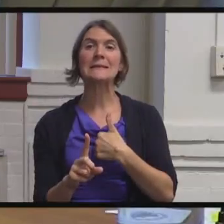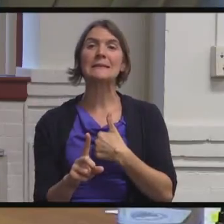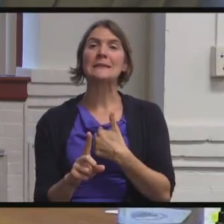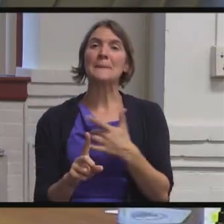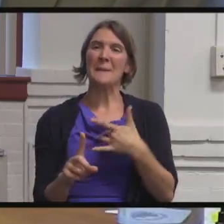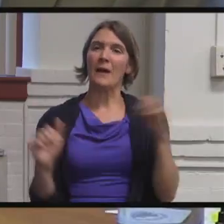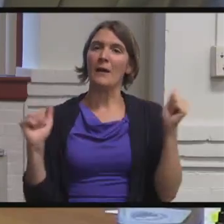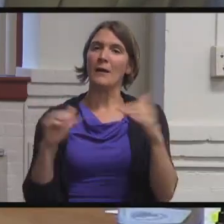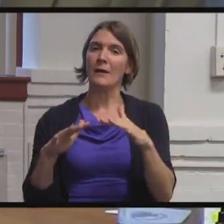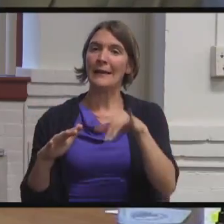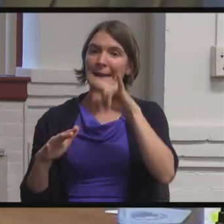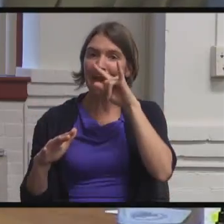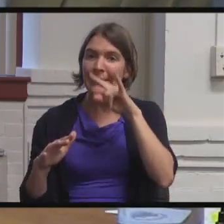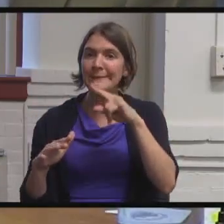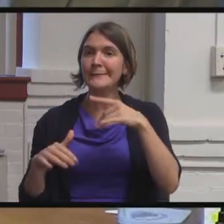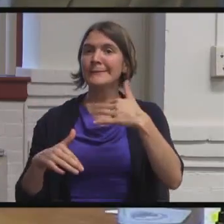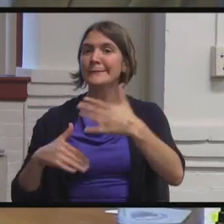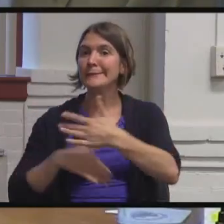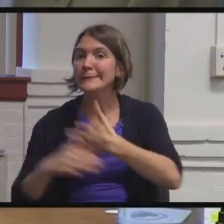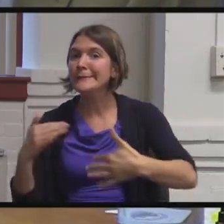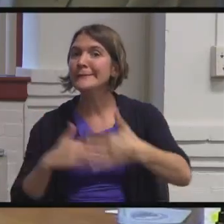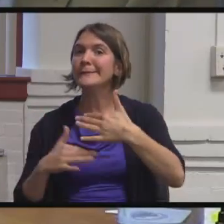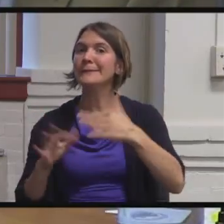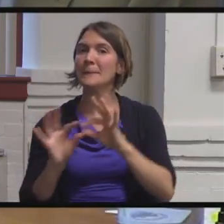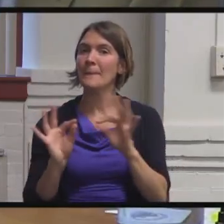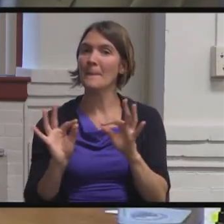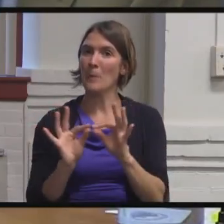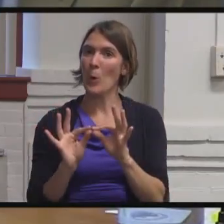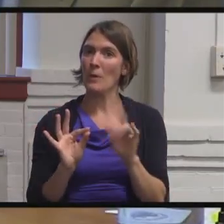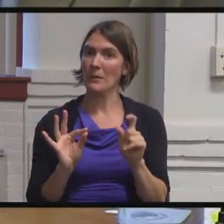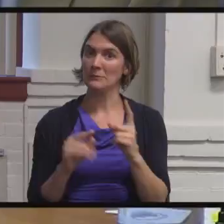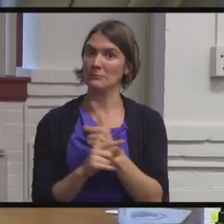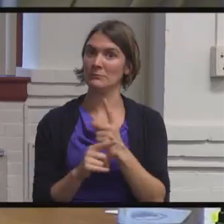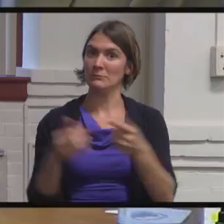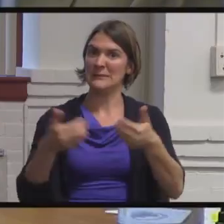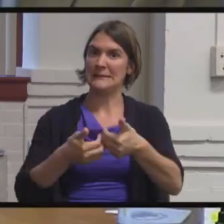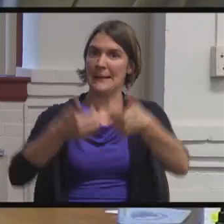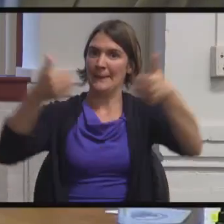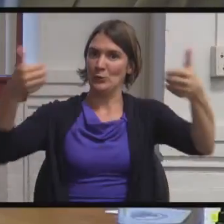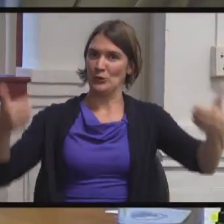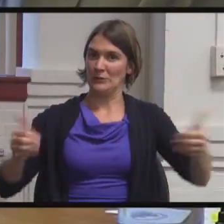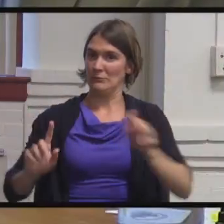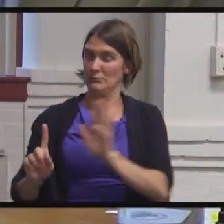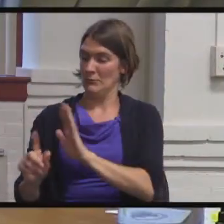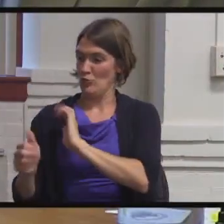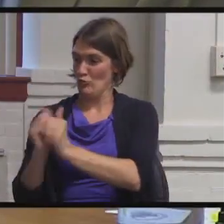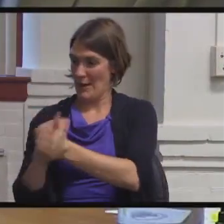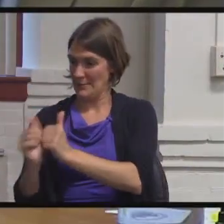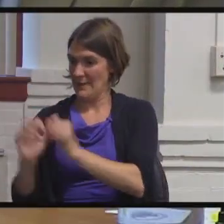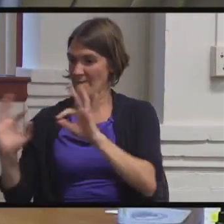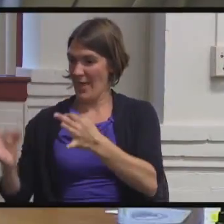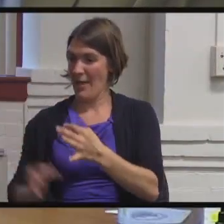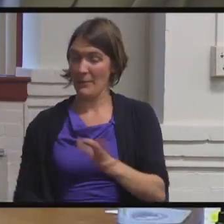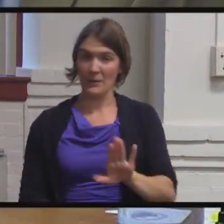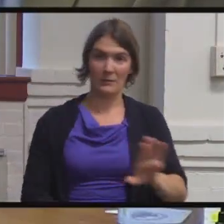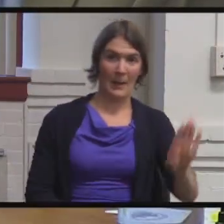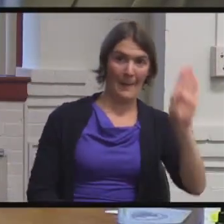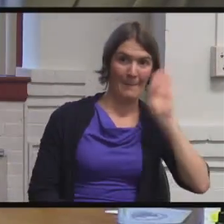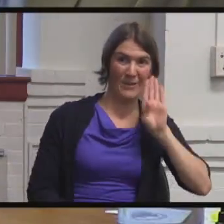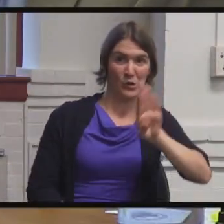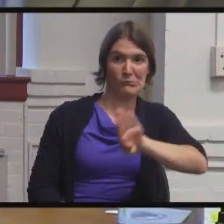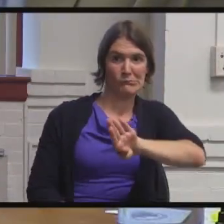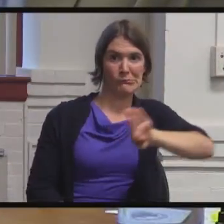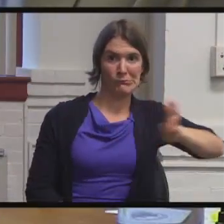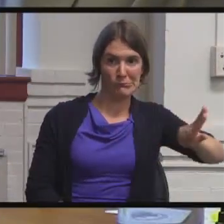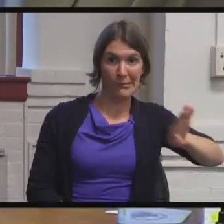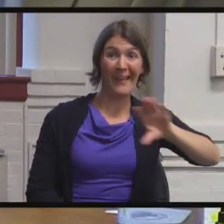event, you know, we wanted to make sure that there was appropriate separateness for this tent. And then there were some other issues too,